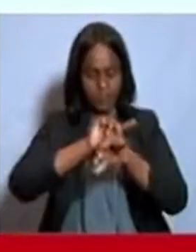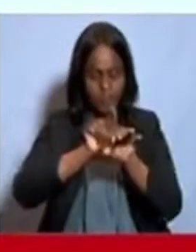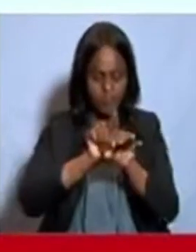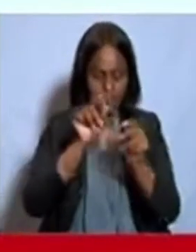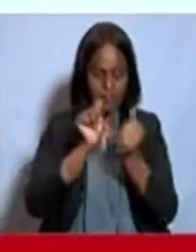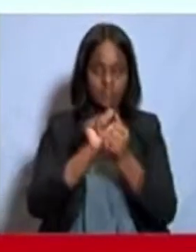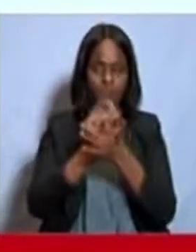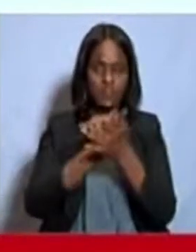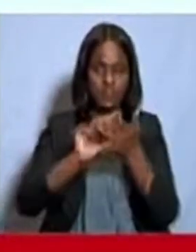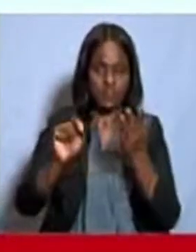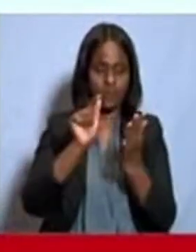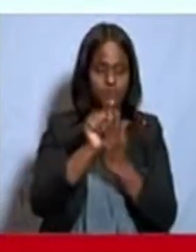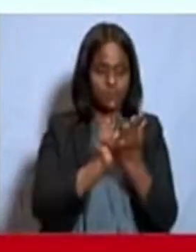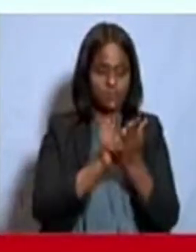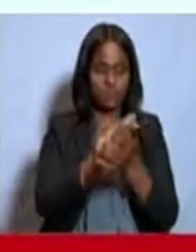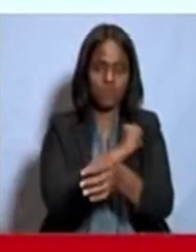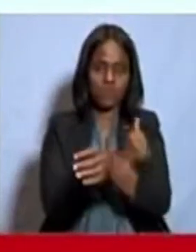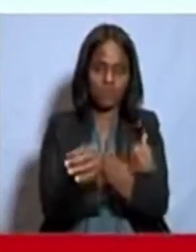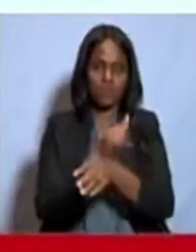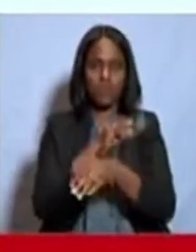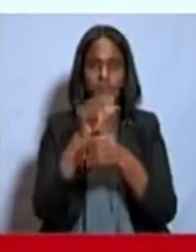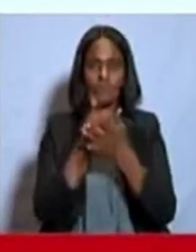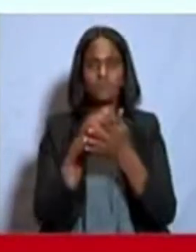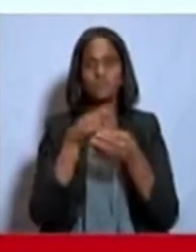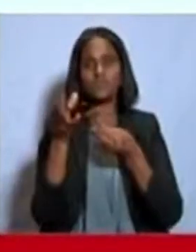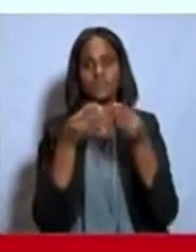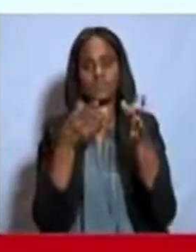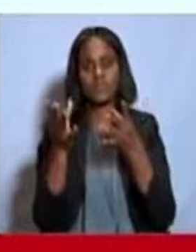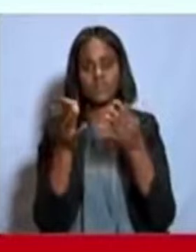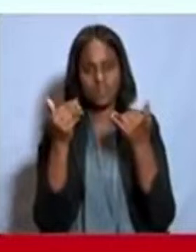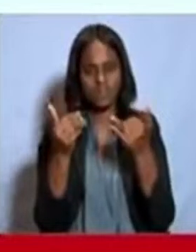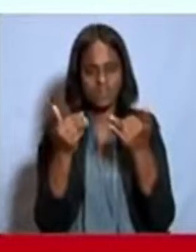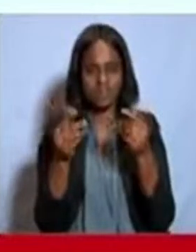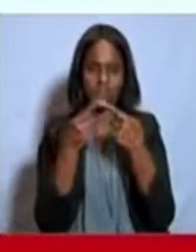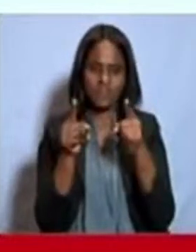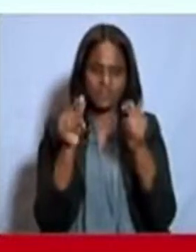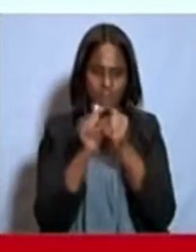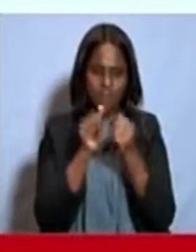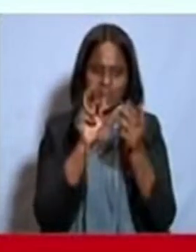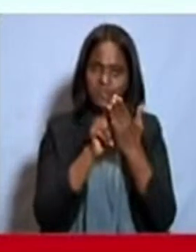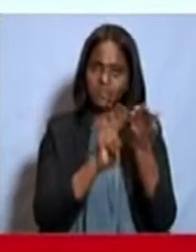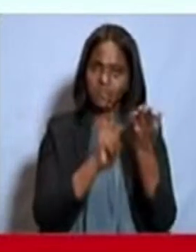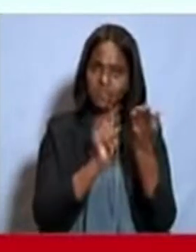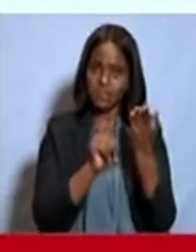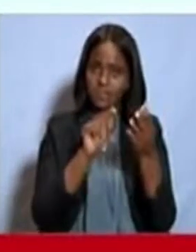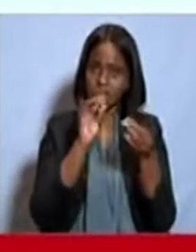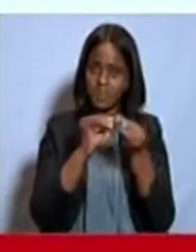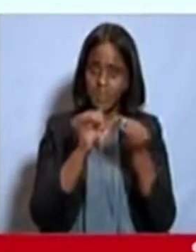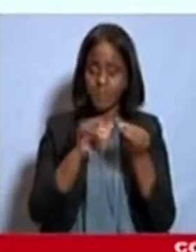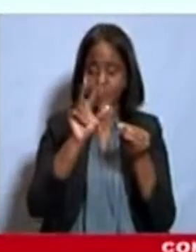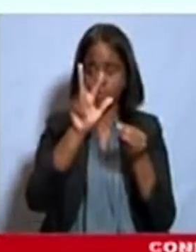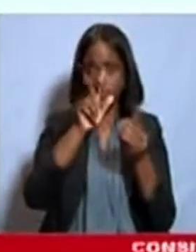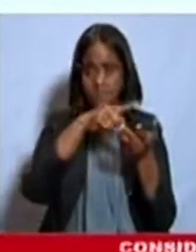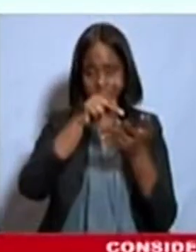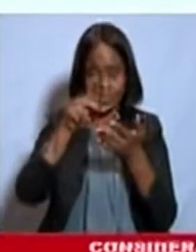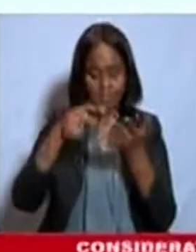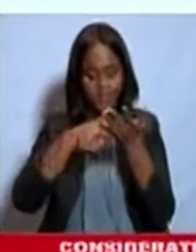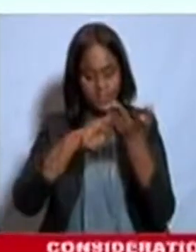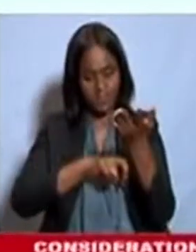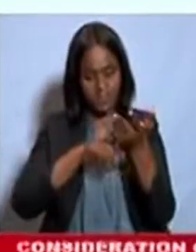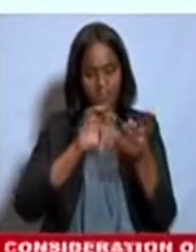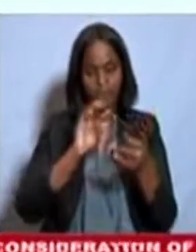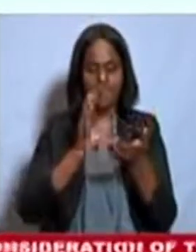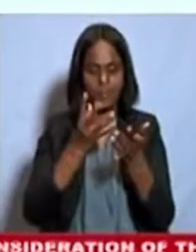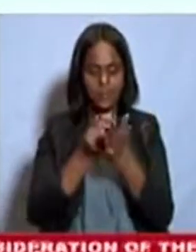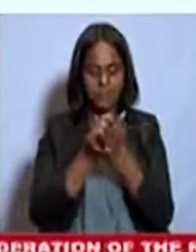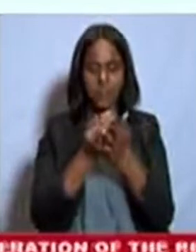the written law authorizing the expenditure. Contrary to the regulation, 3 payment vouchers in amounts